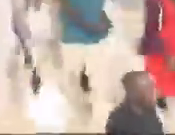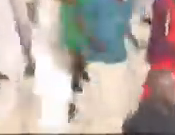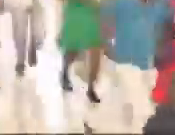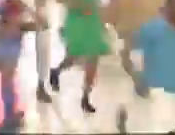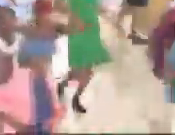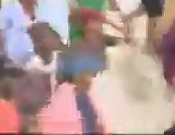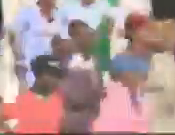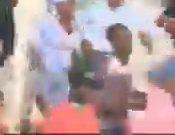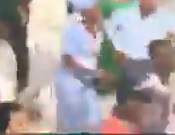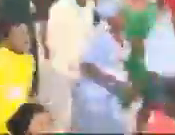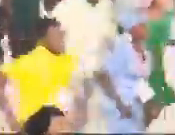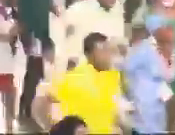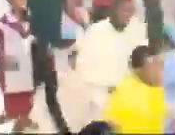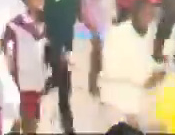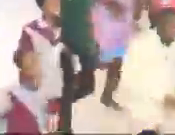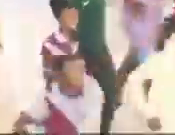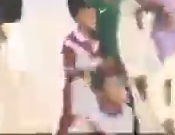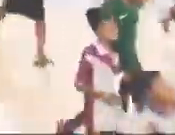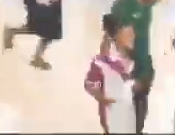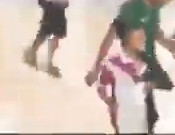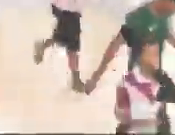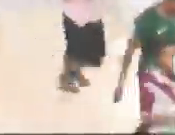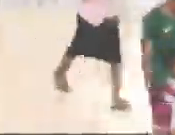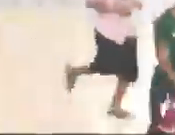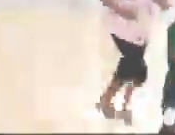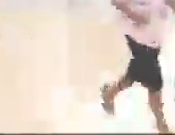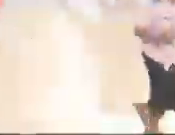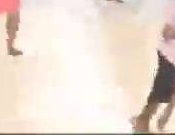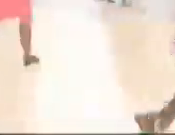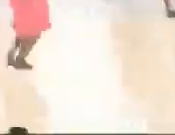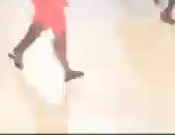rise again.